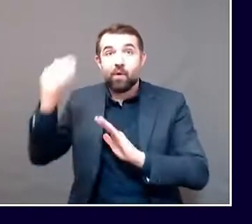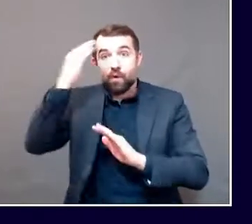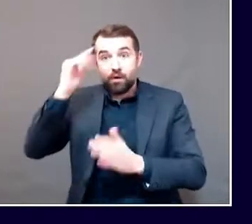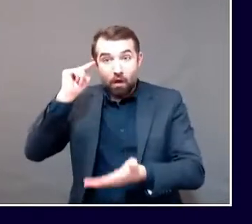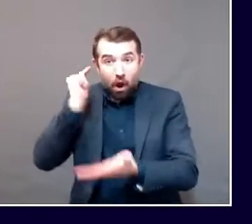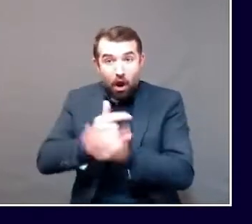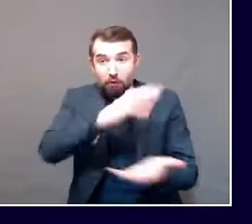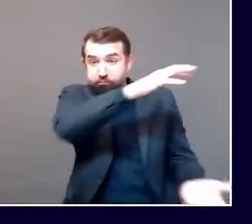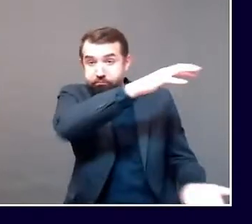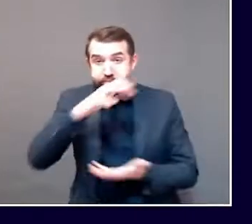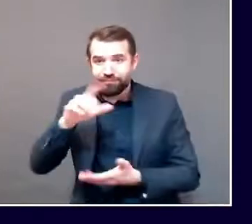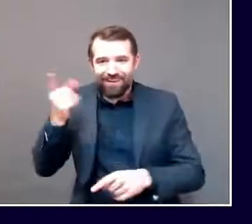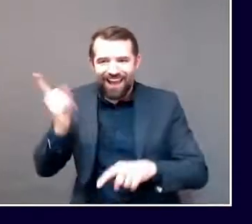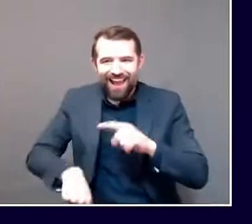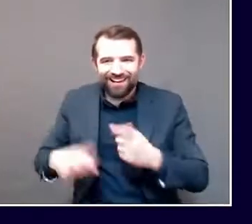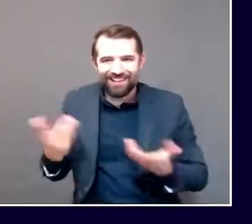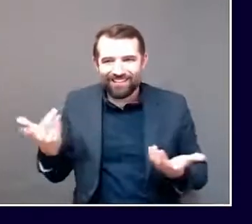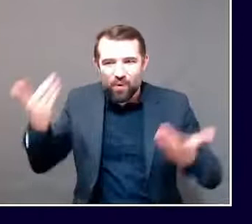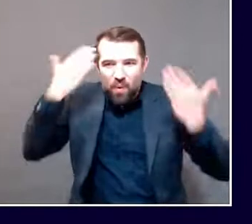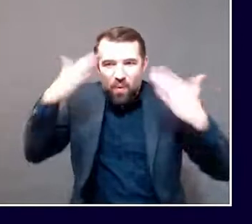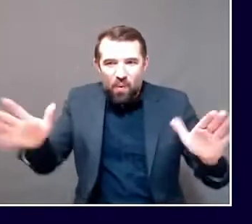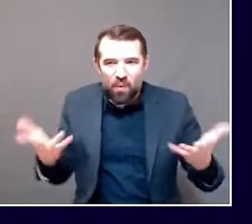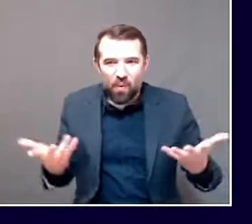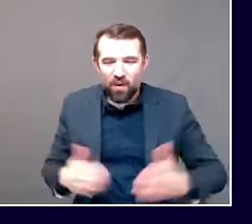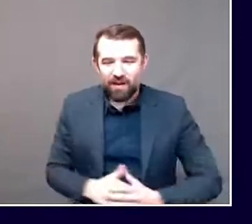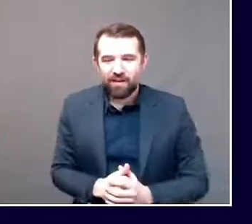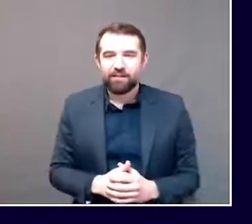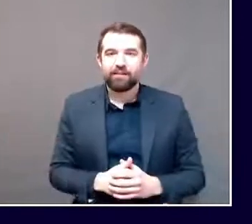that. I'm going to turn now to Amy Brown next.